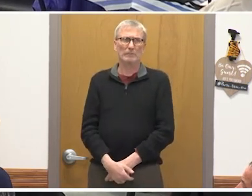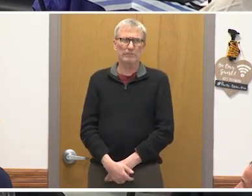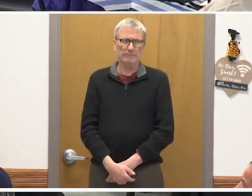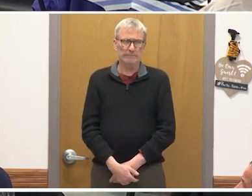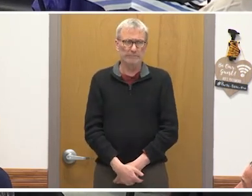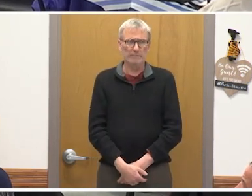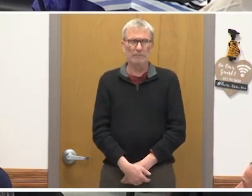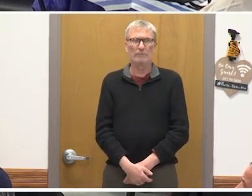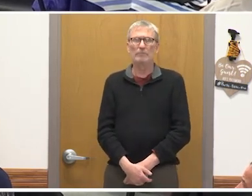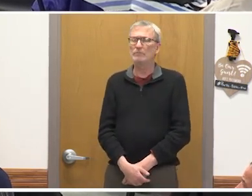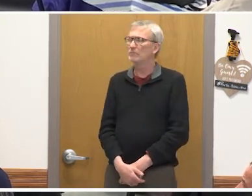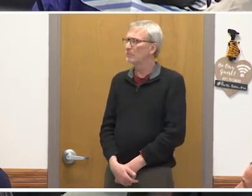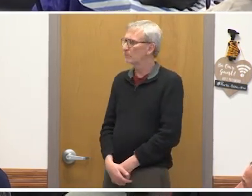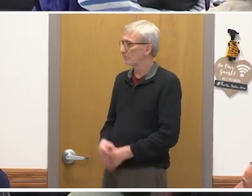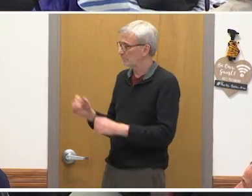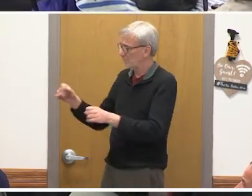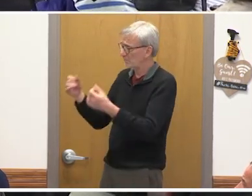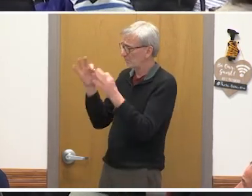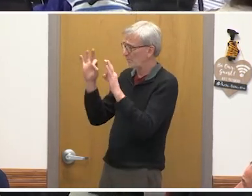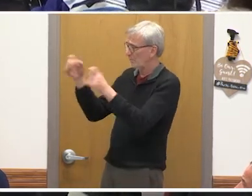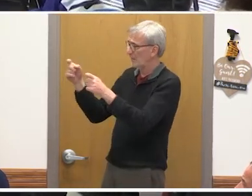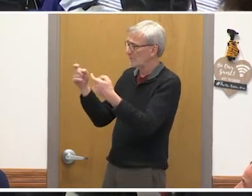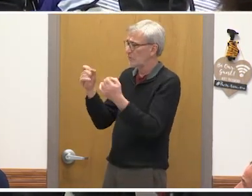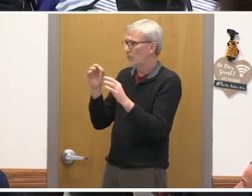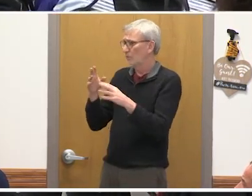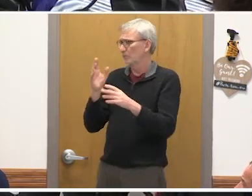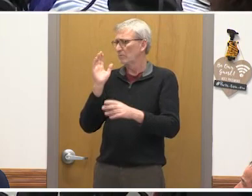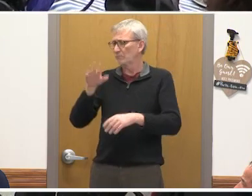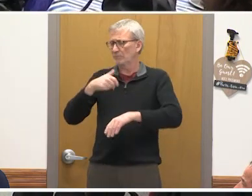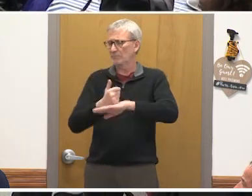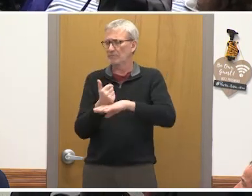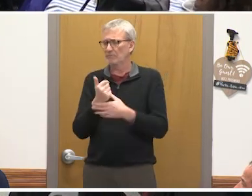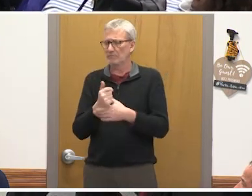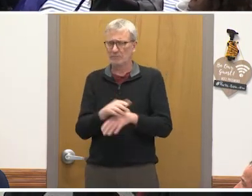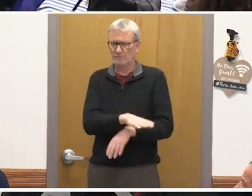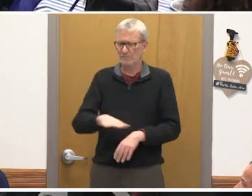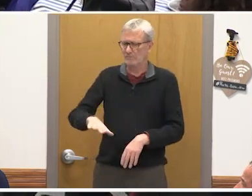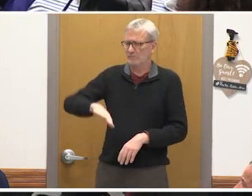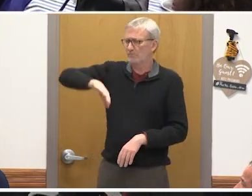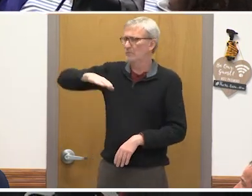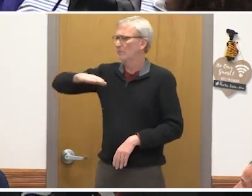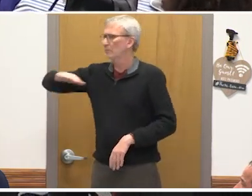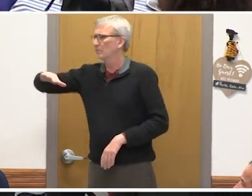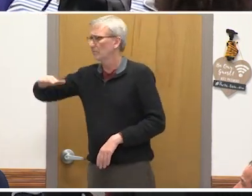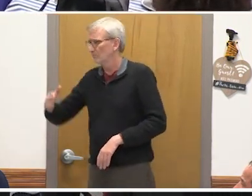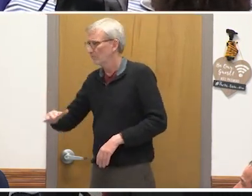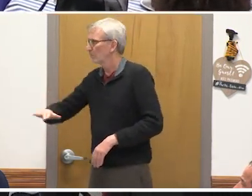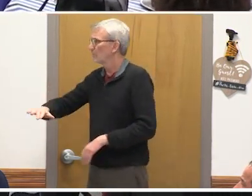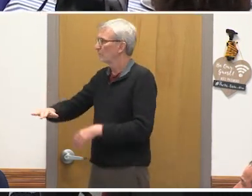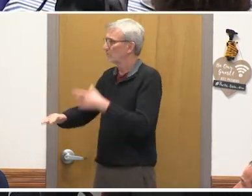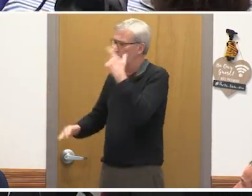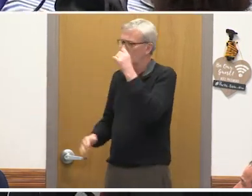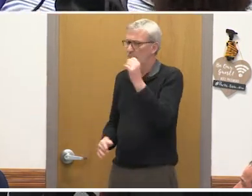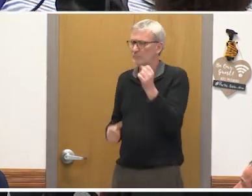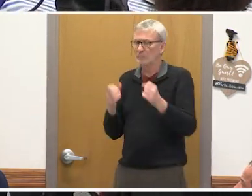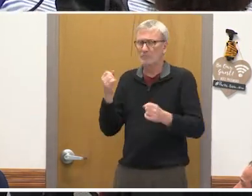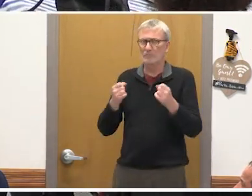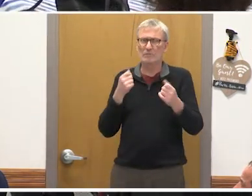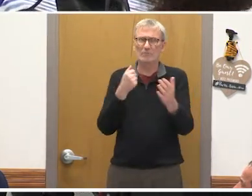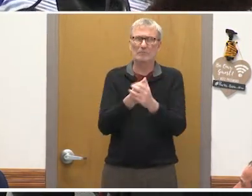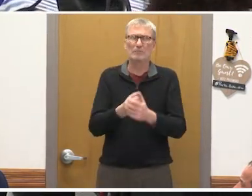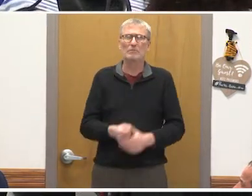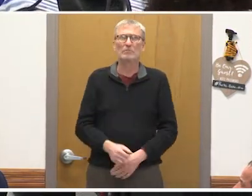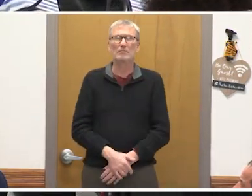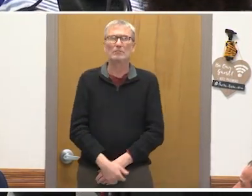fix or put that divider in the middle of the street, that raise on the street? Because their cars get hit a lot over there.